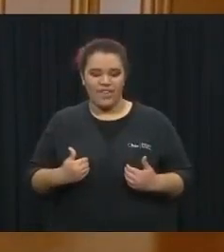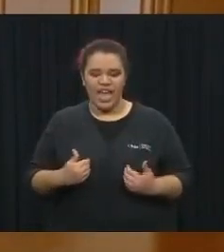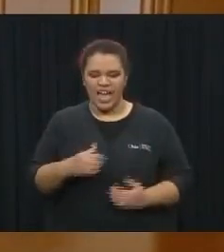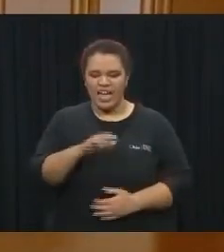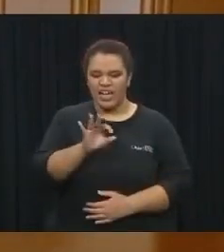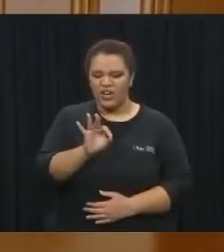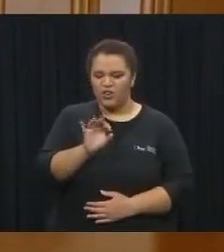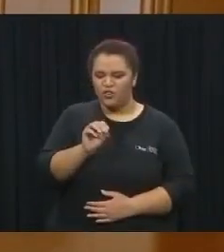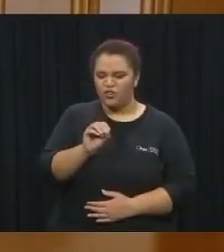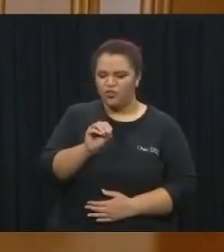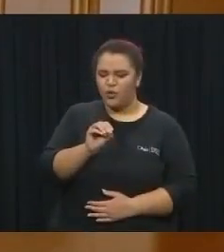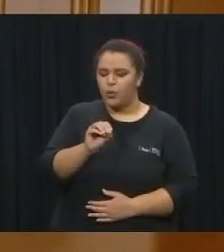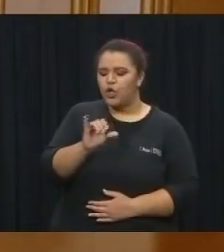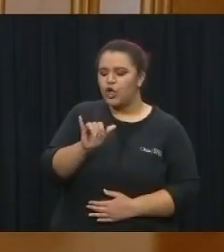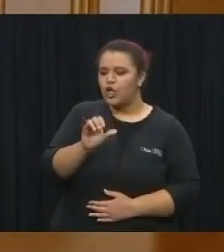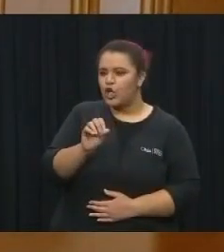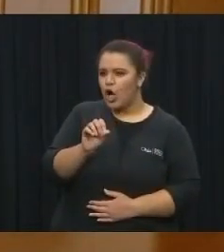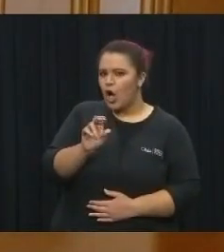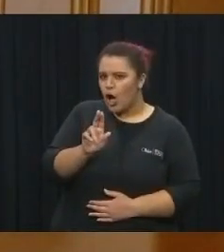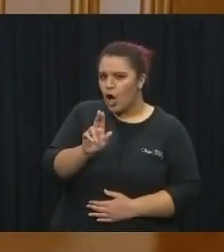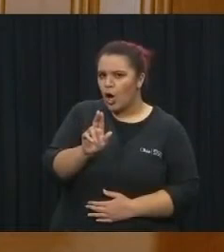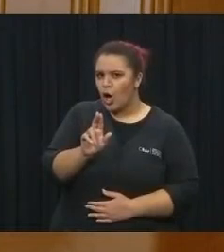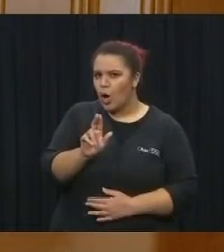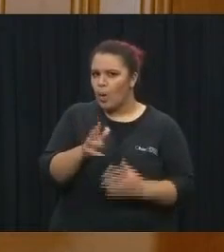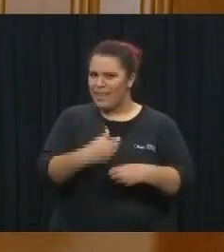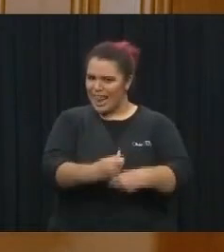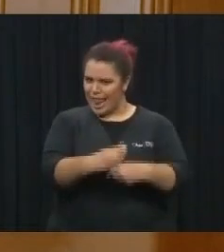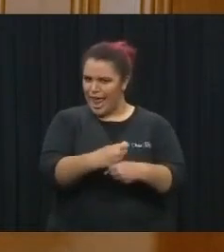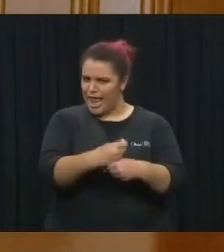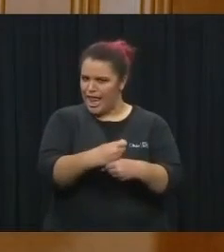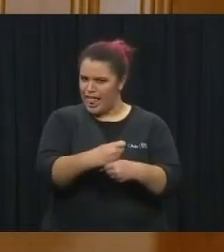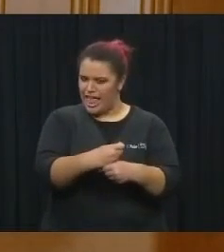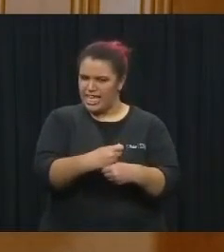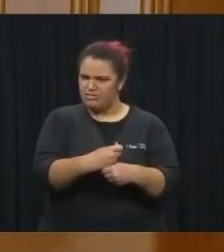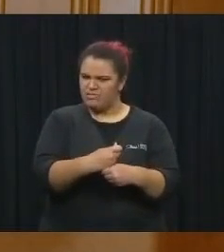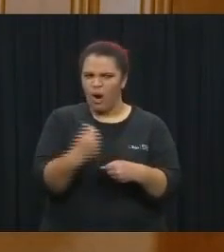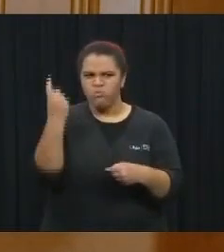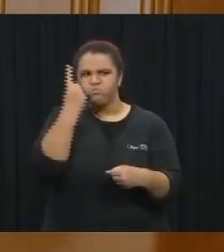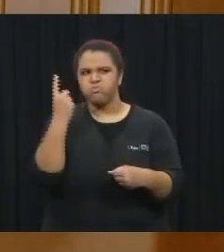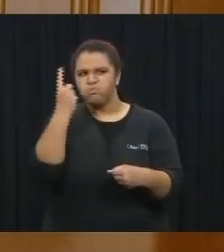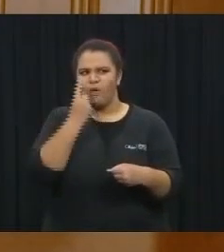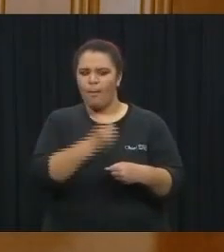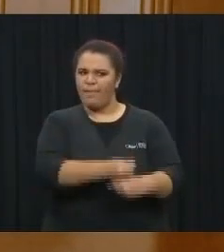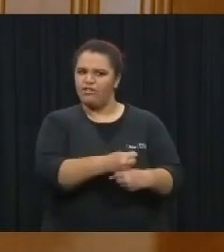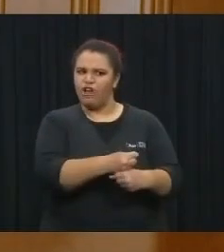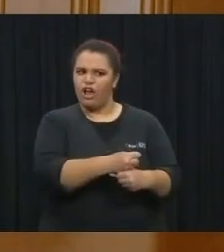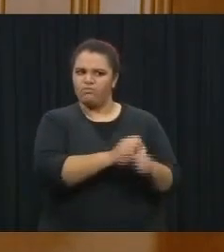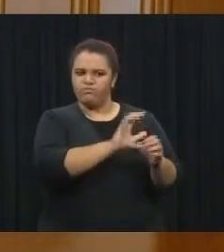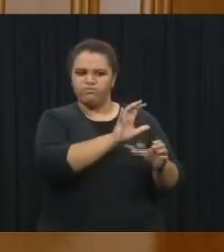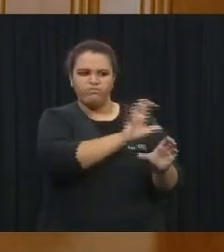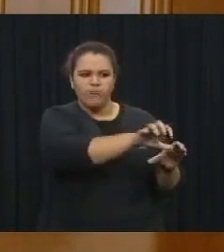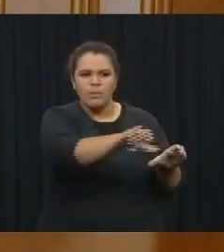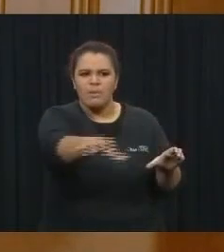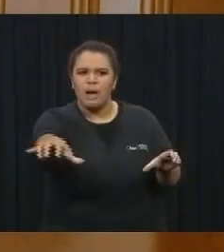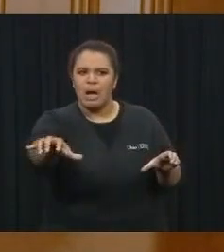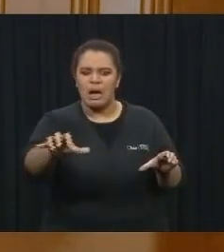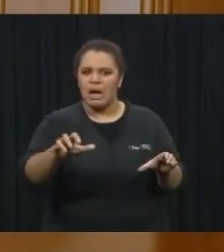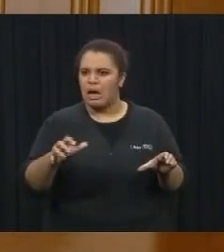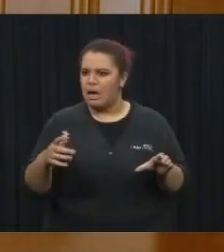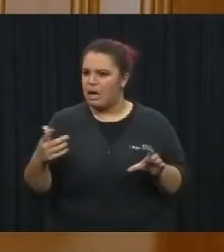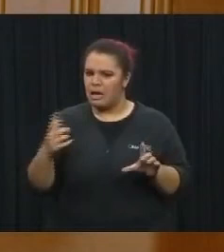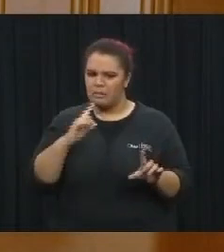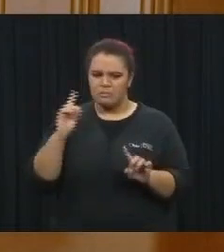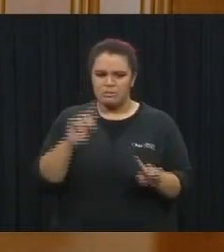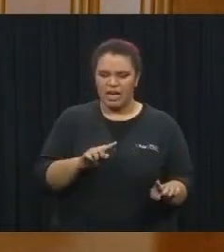order and trying to think, does this apply to our manufacturers? Does it apply to our warehousing operations? But specifically for